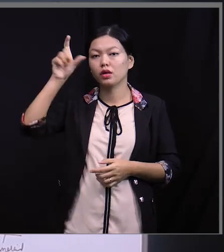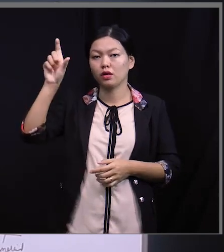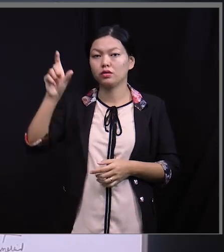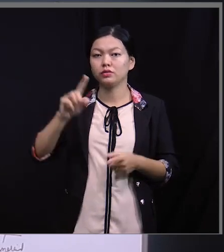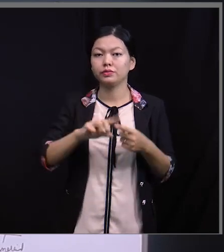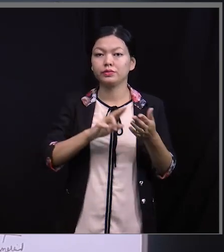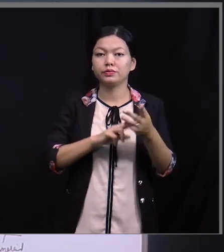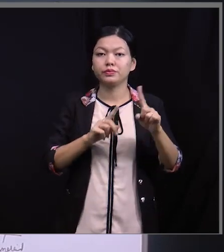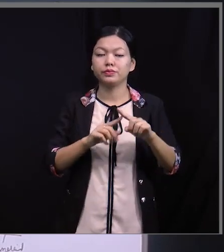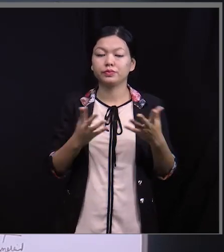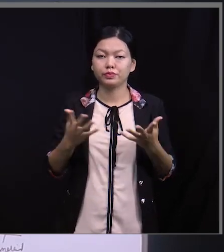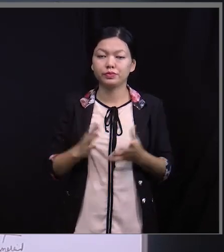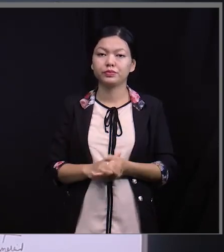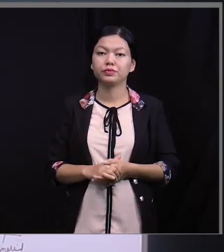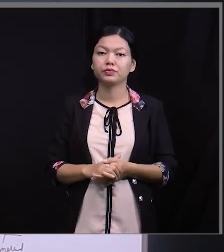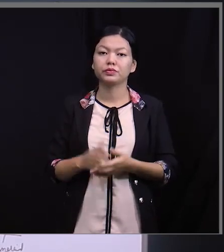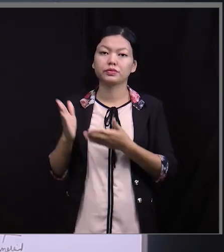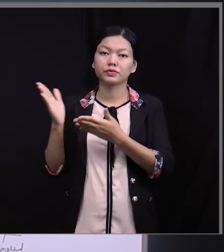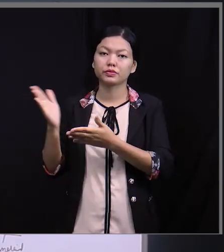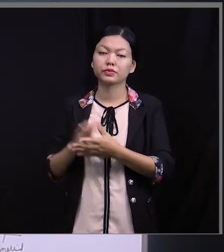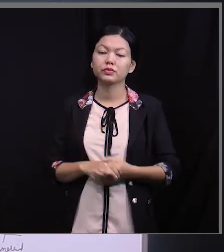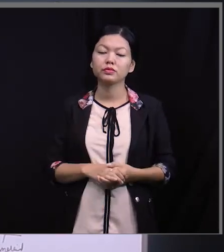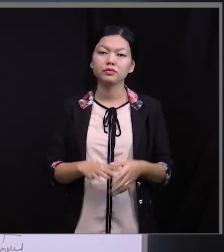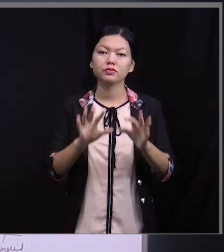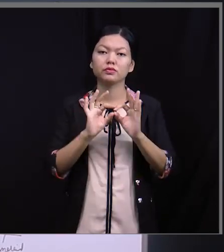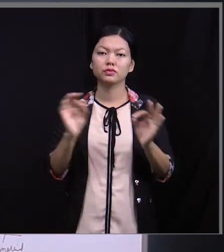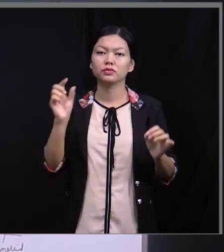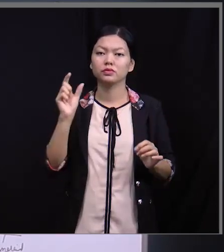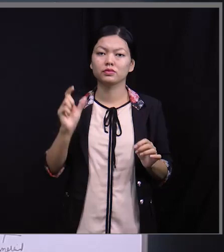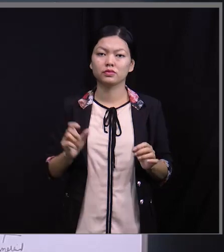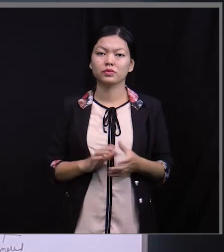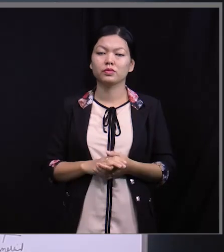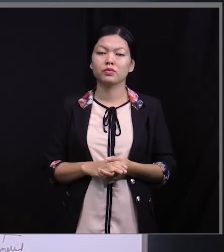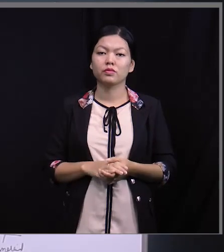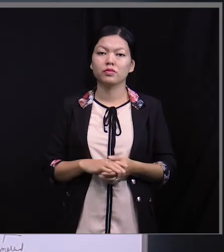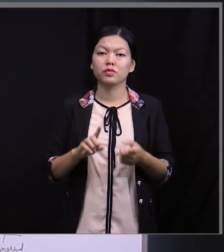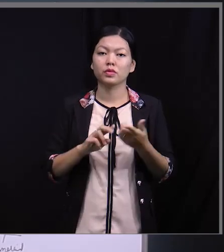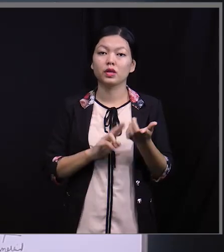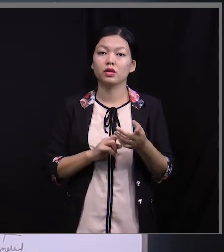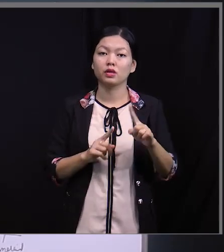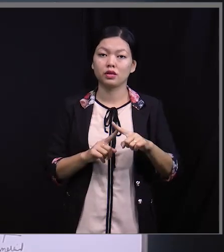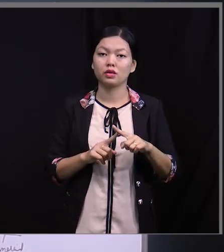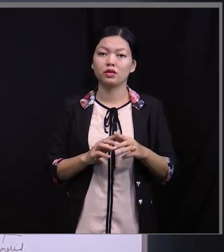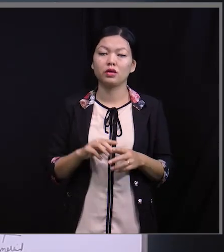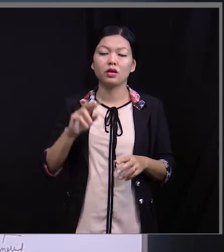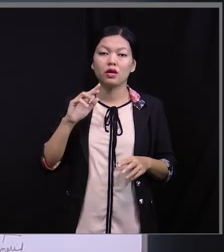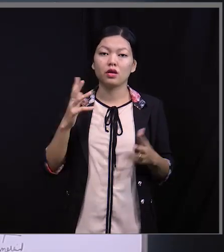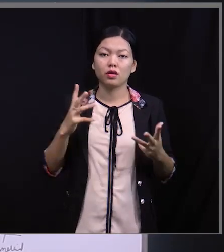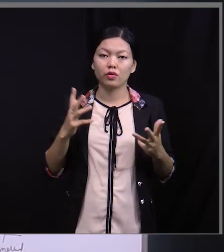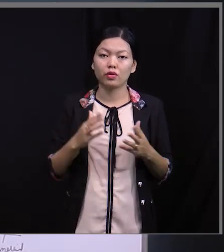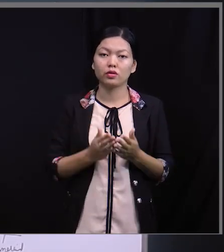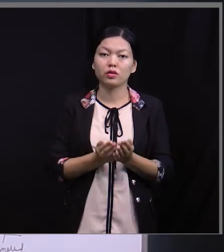of entrepreneurship. Here, in simple terms, entrepreneurship is just a ship that carries